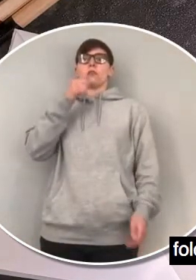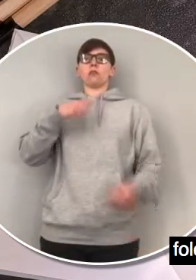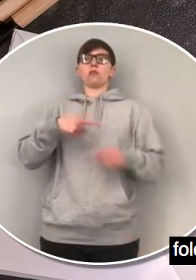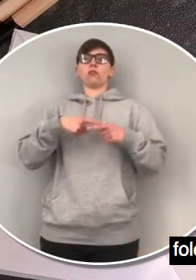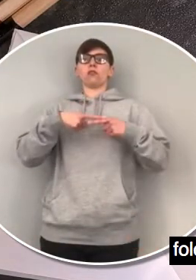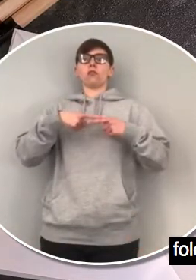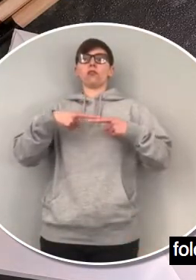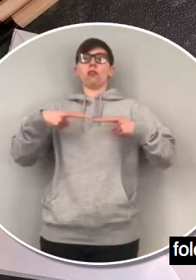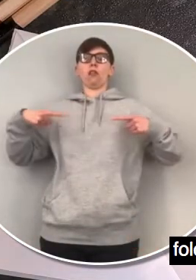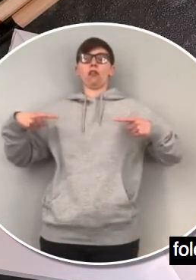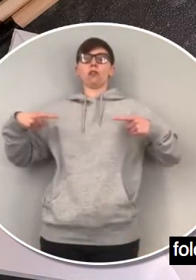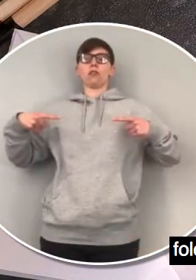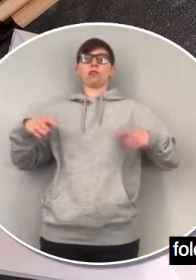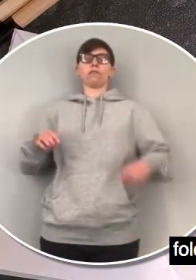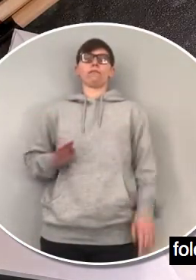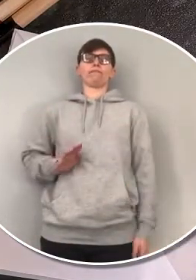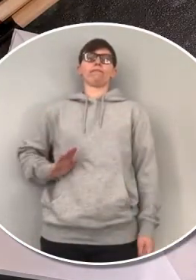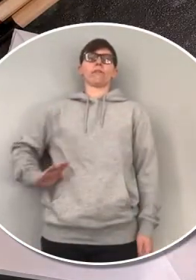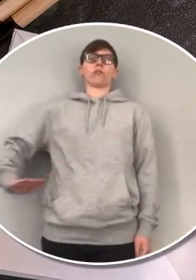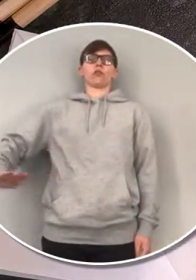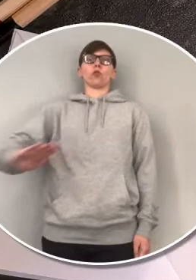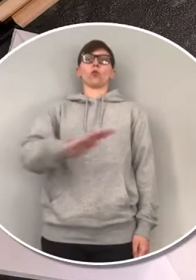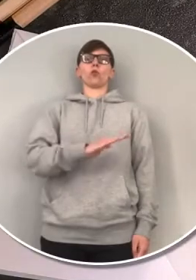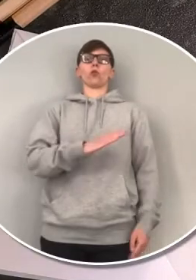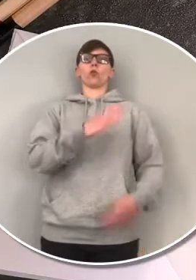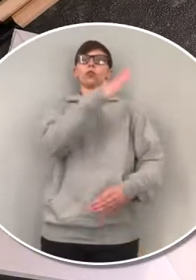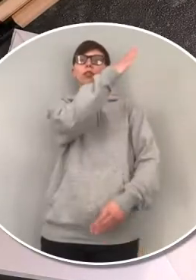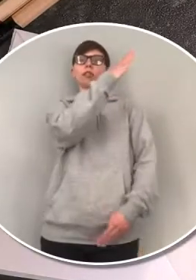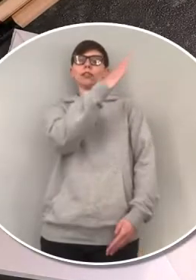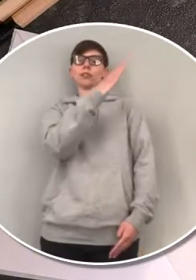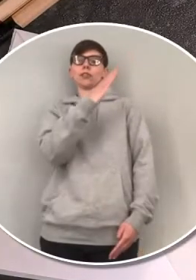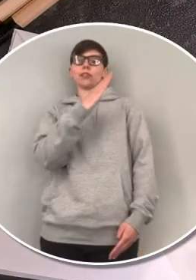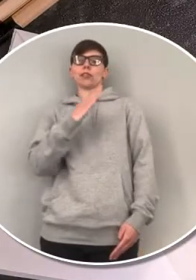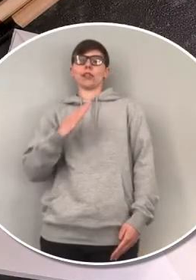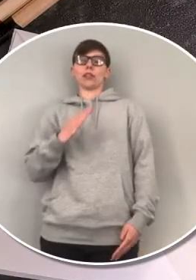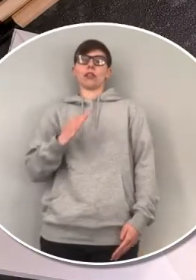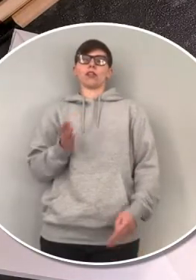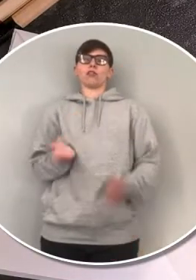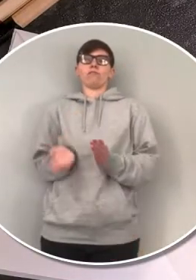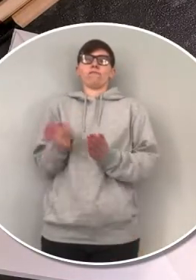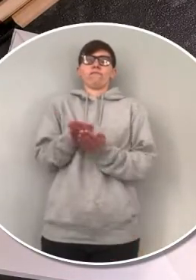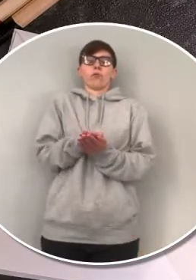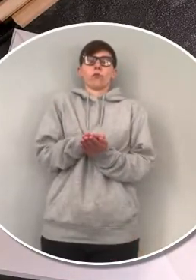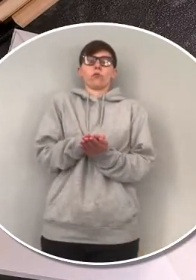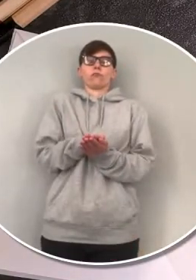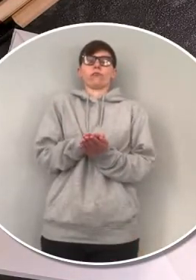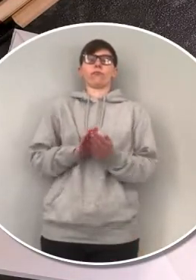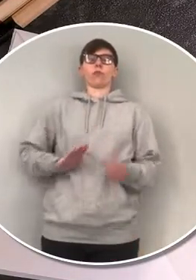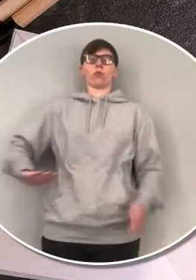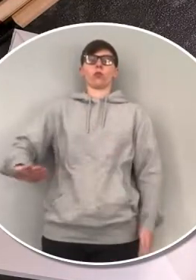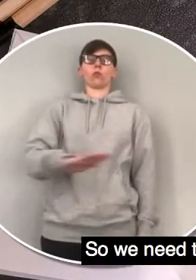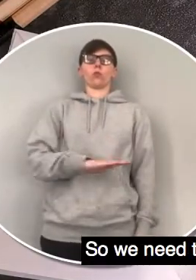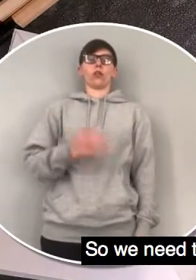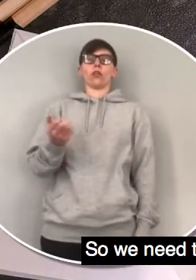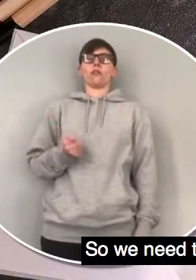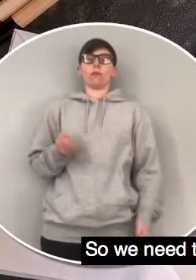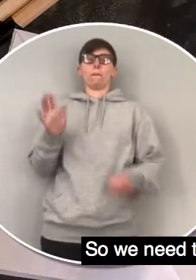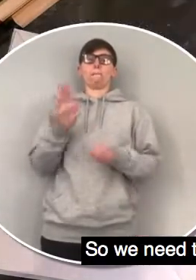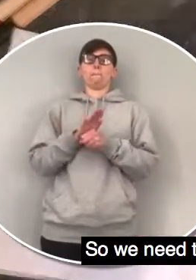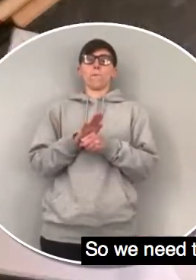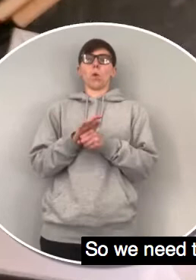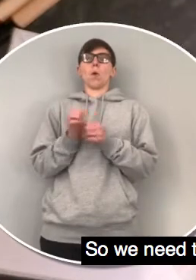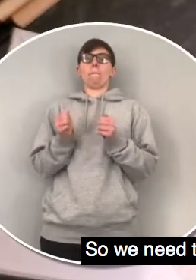along that nice diagonal fold. So we're left with a little bit of leftover paper.